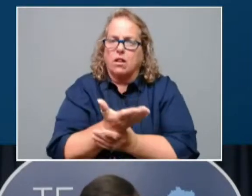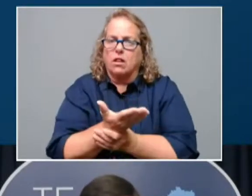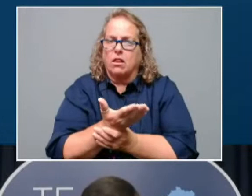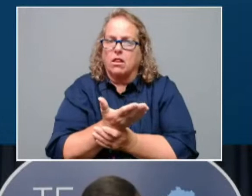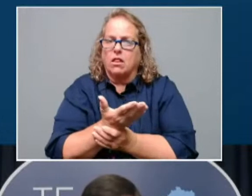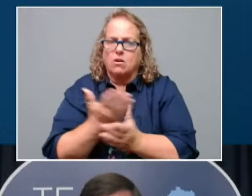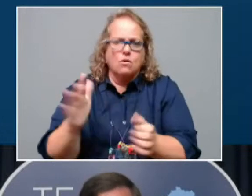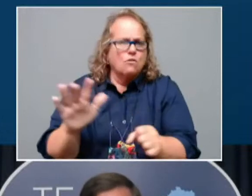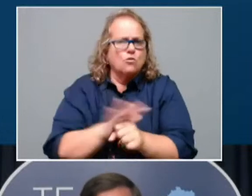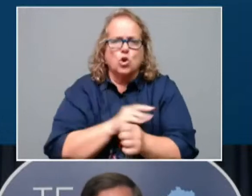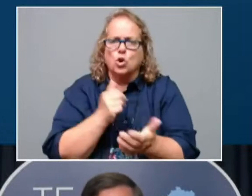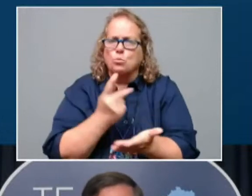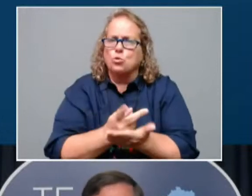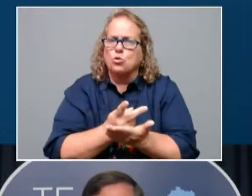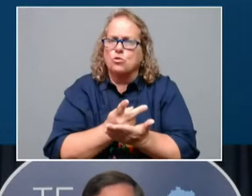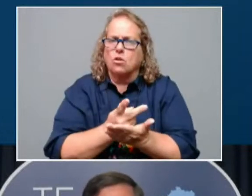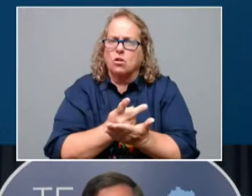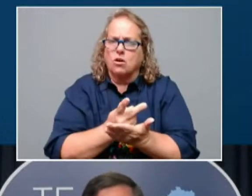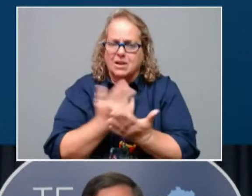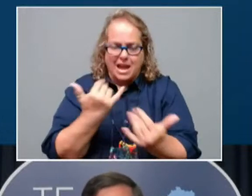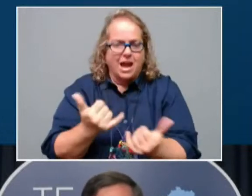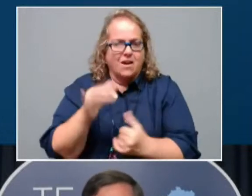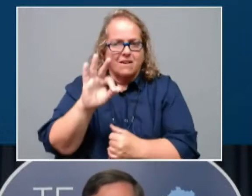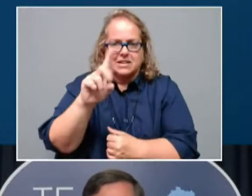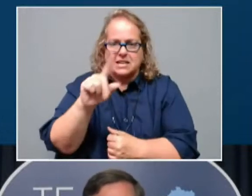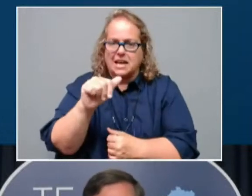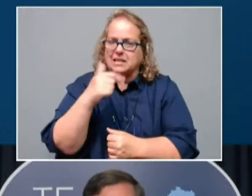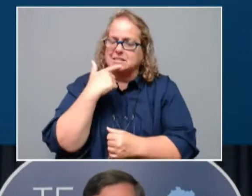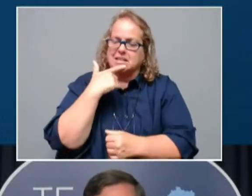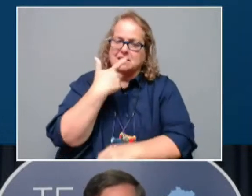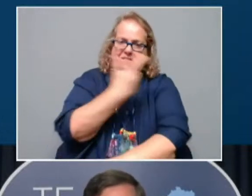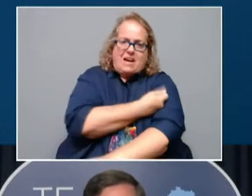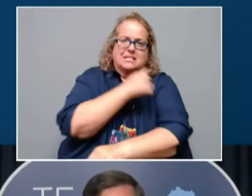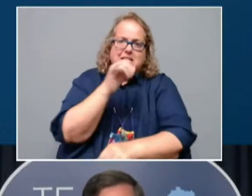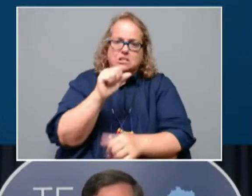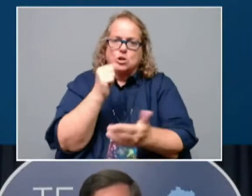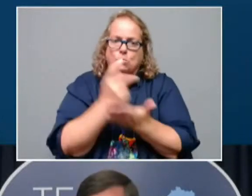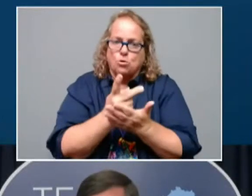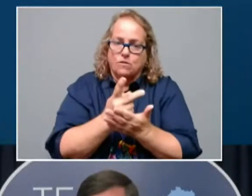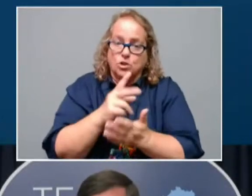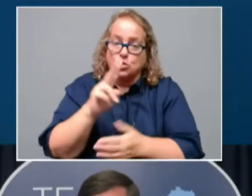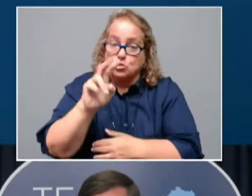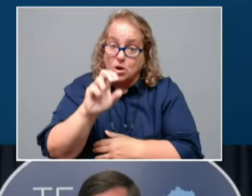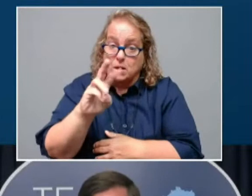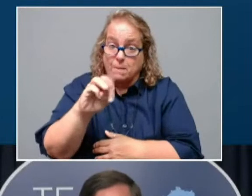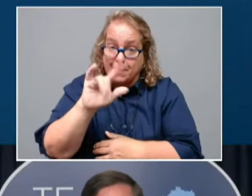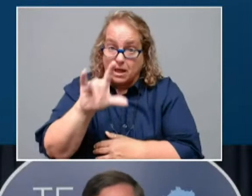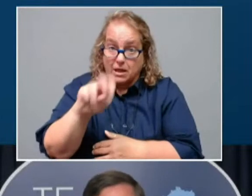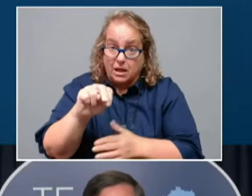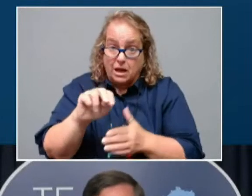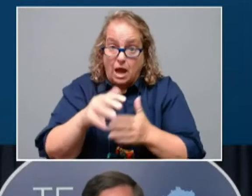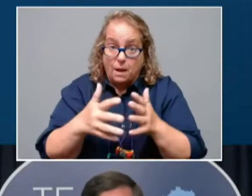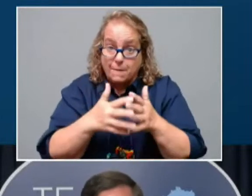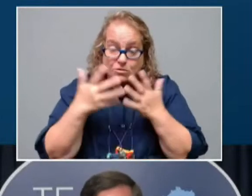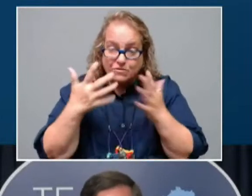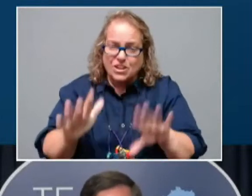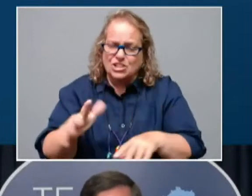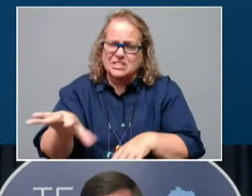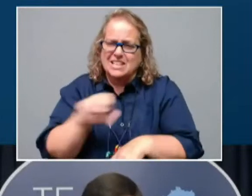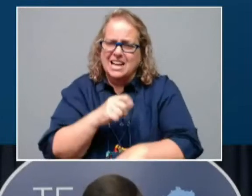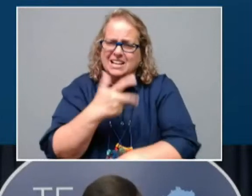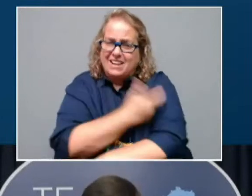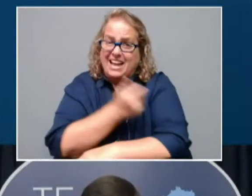on anything else that's approved. And folks, 200 million Americans have already taken it. If it caused